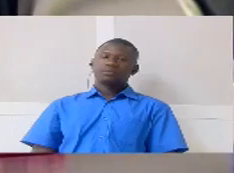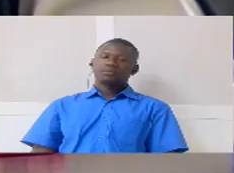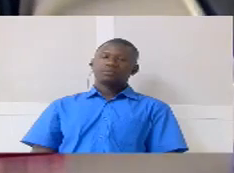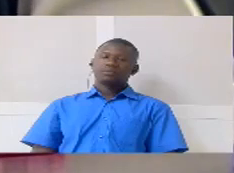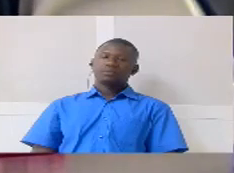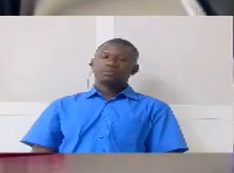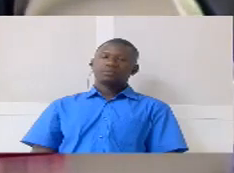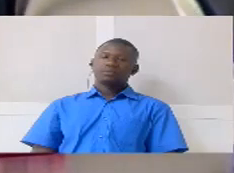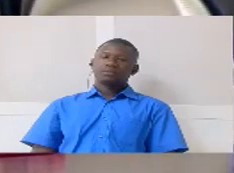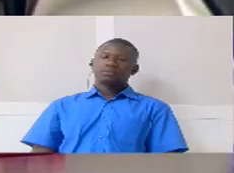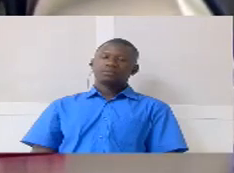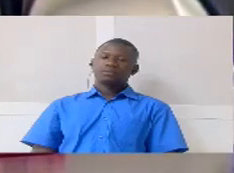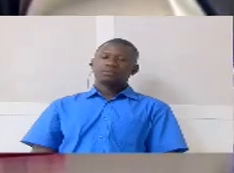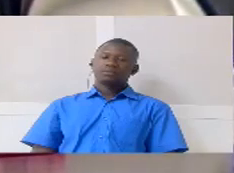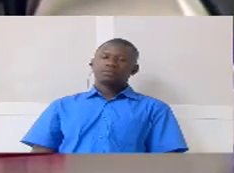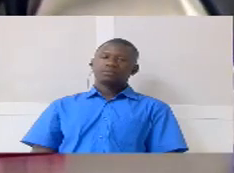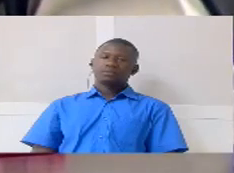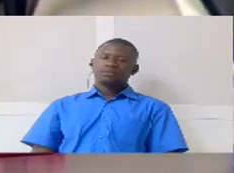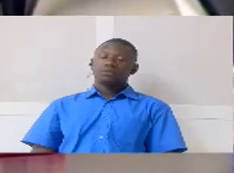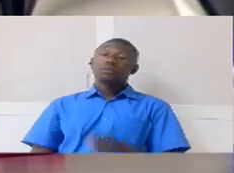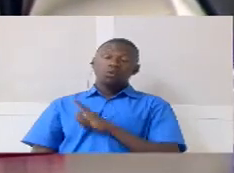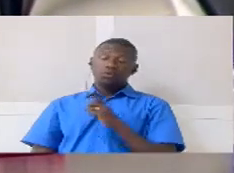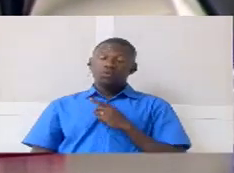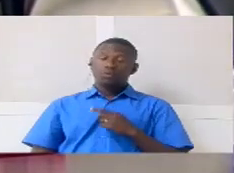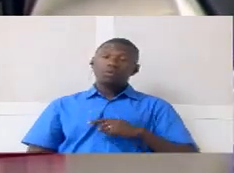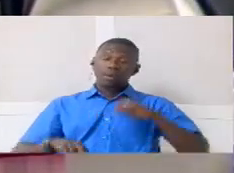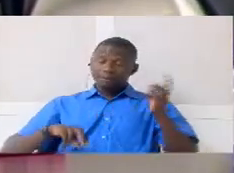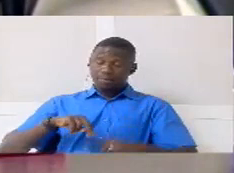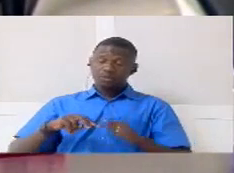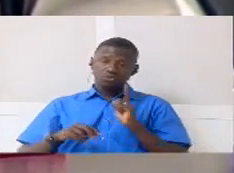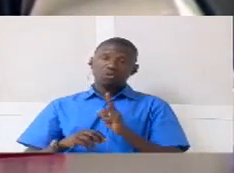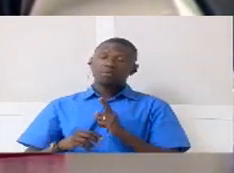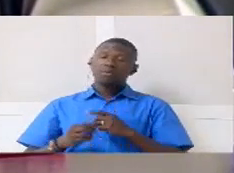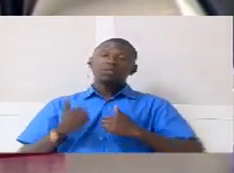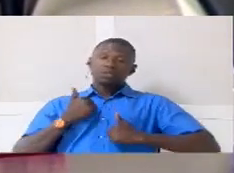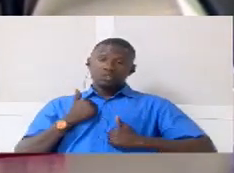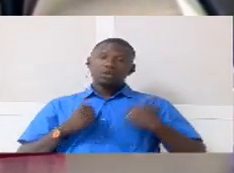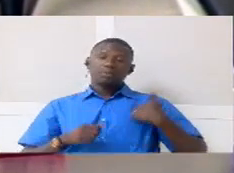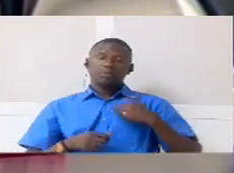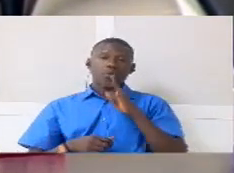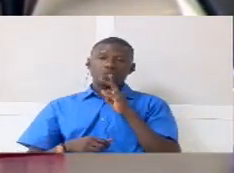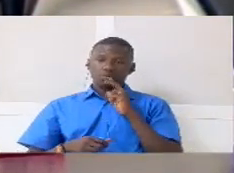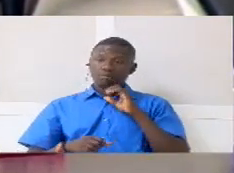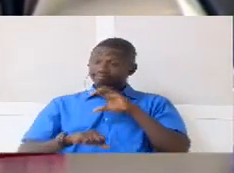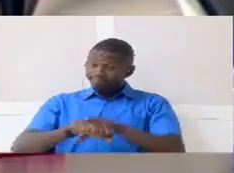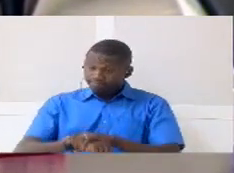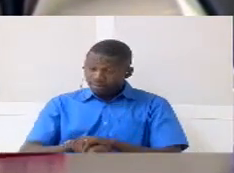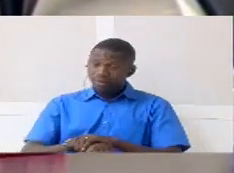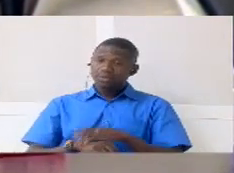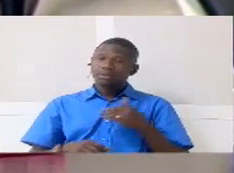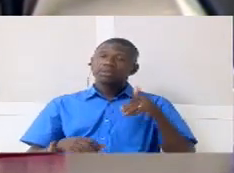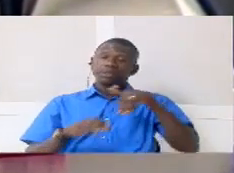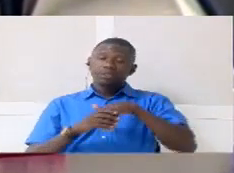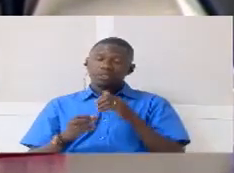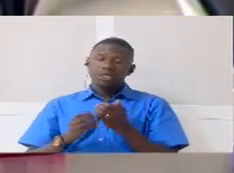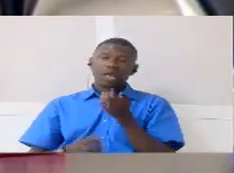yalon ko ke tra ibe prisoner la domoro do makam. We reprimanded some officers who we caught partaking in the